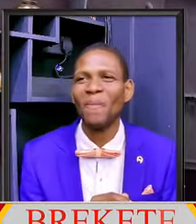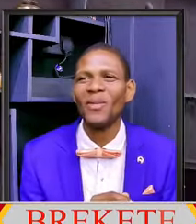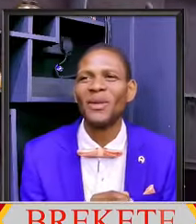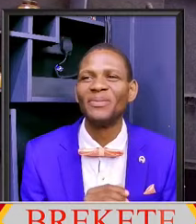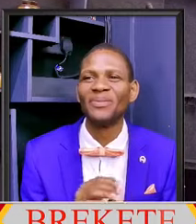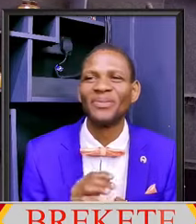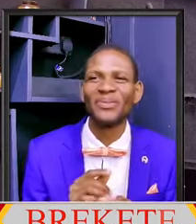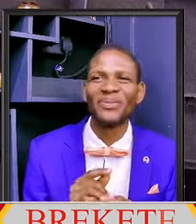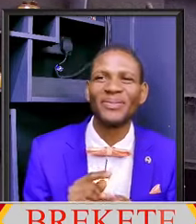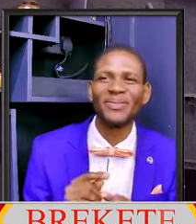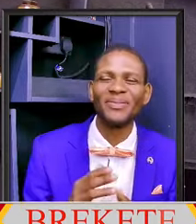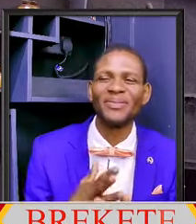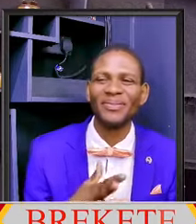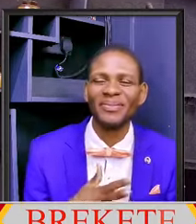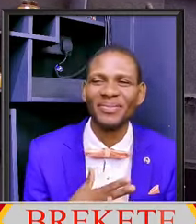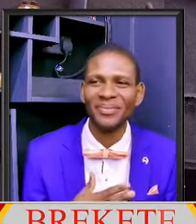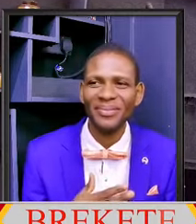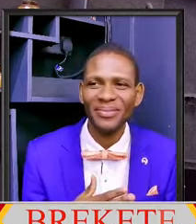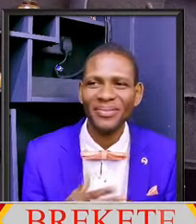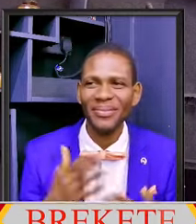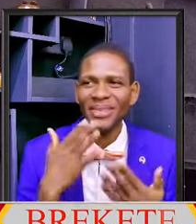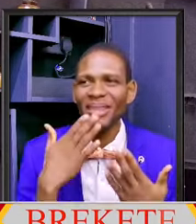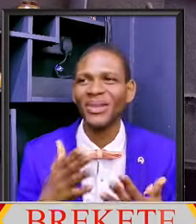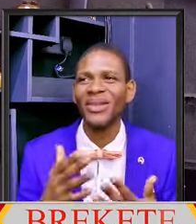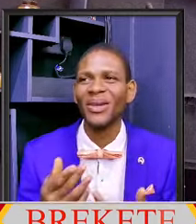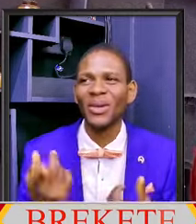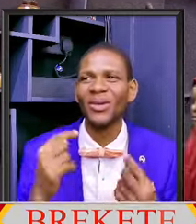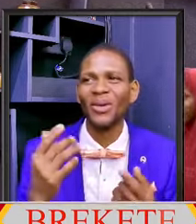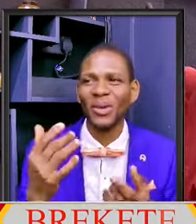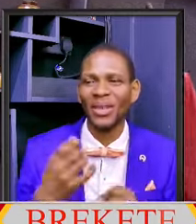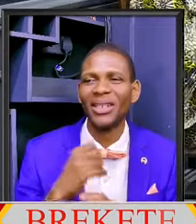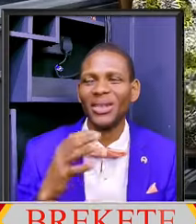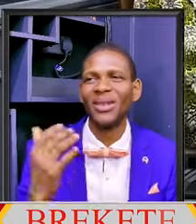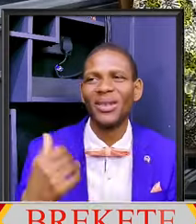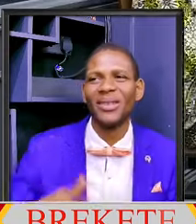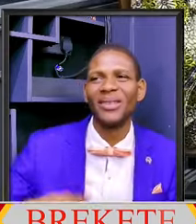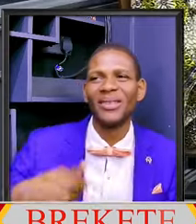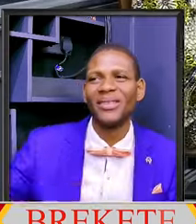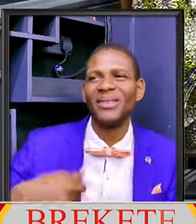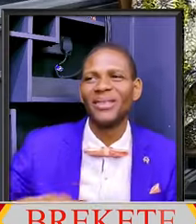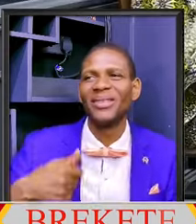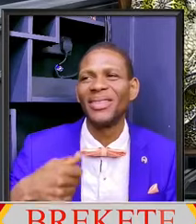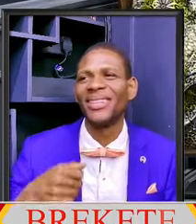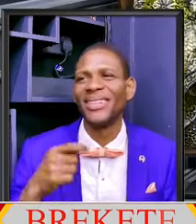Shebina me. Mommy, thank you. Come collect your bag.